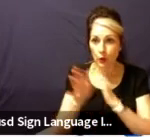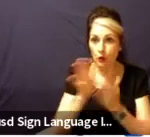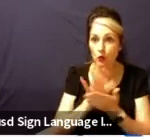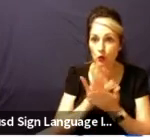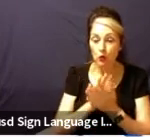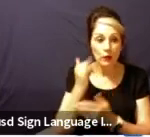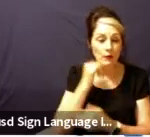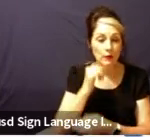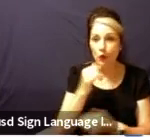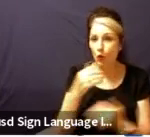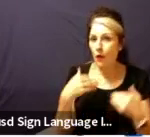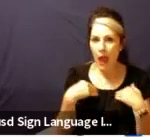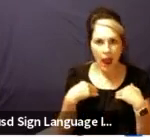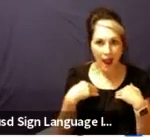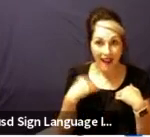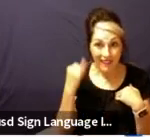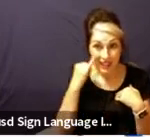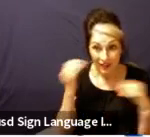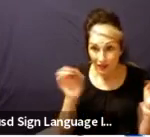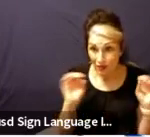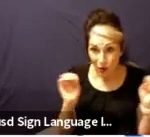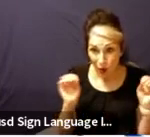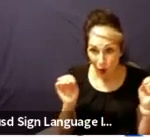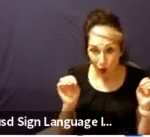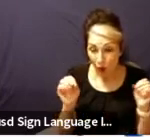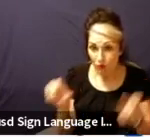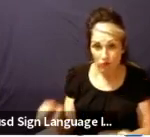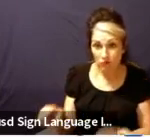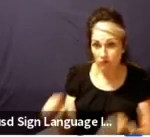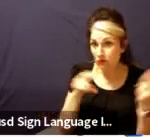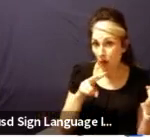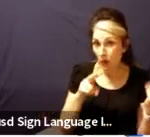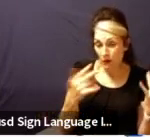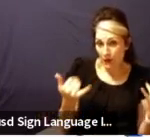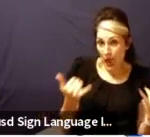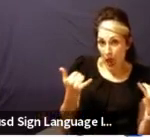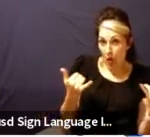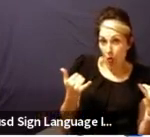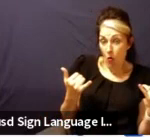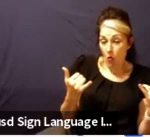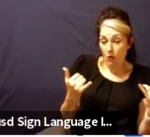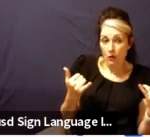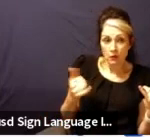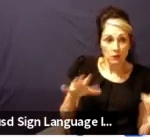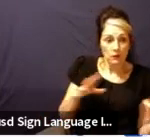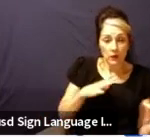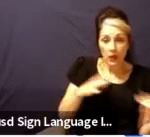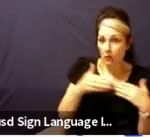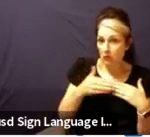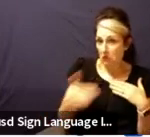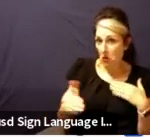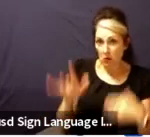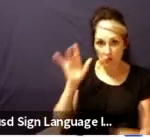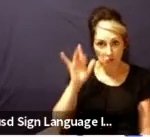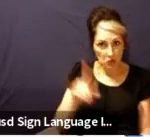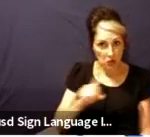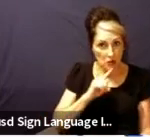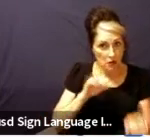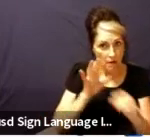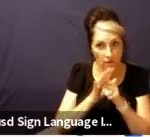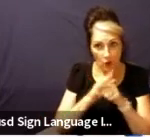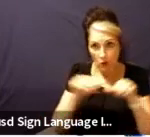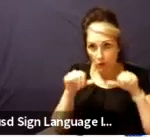If you don't have any documents that you want to upload at this particular time, you can go ahead and just click confirm and